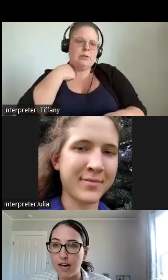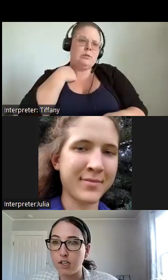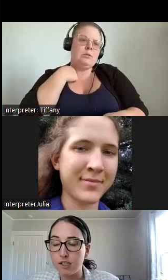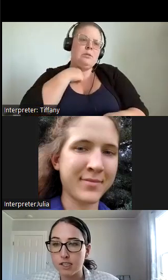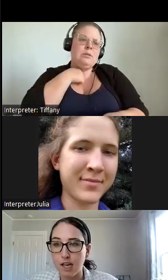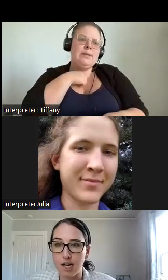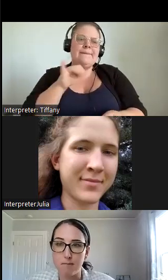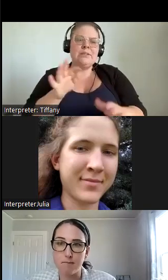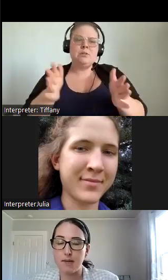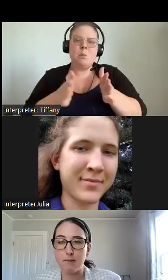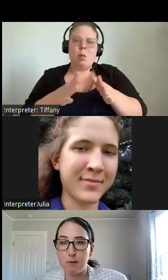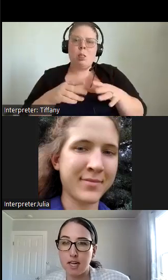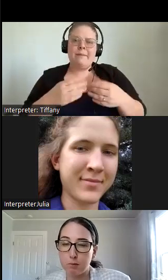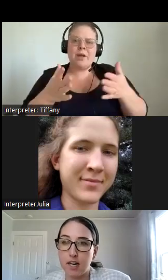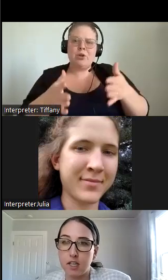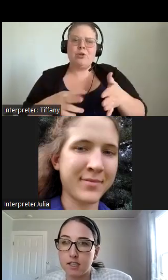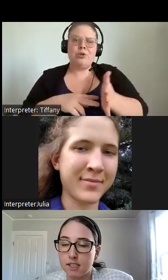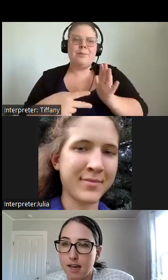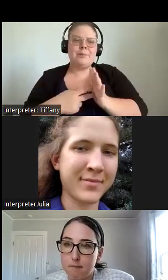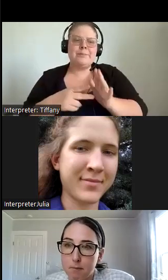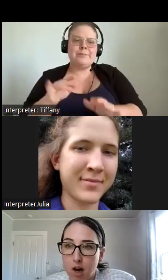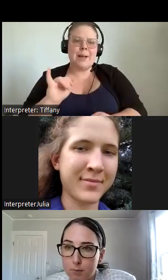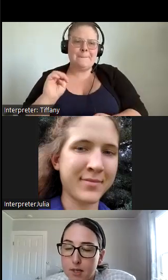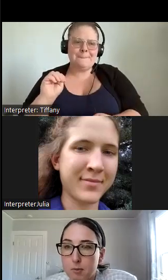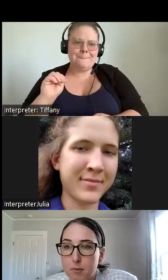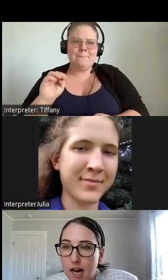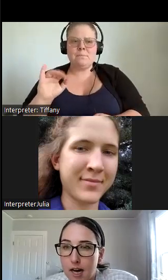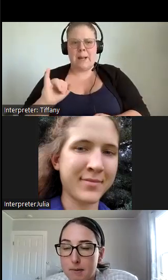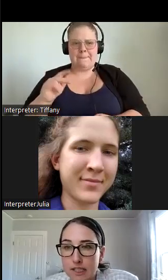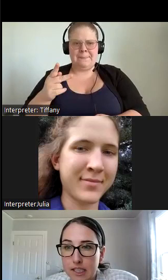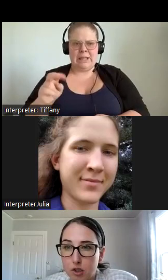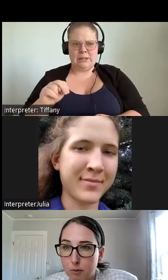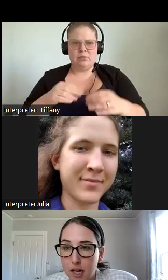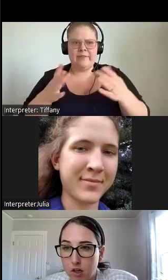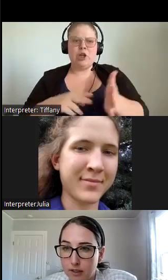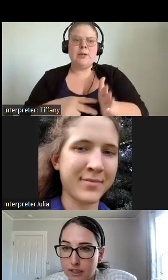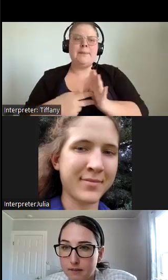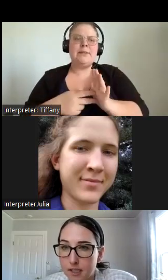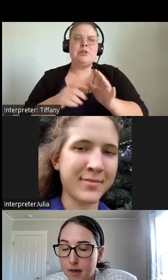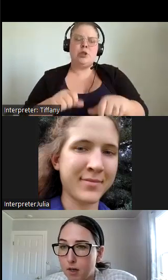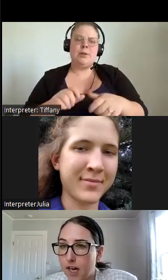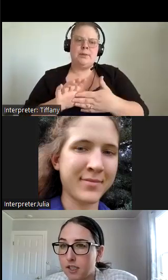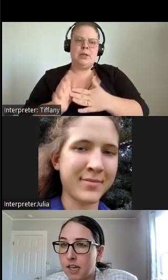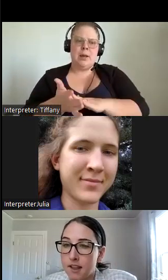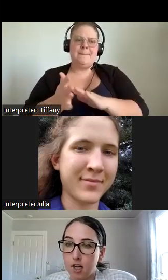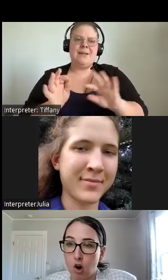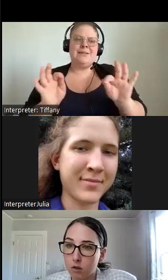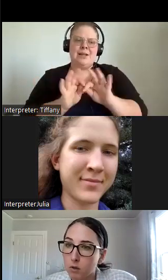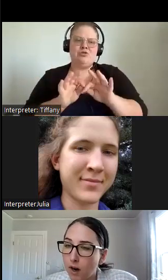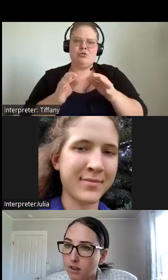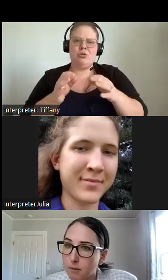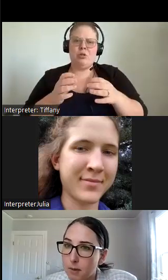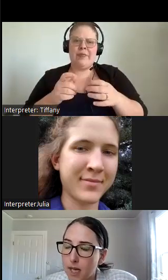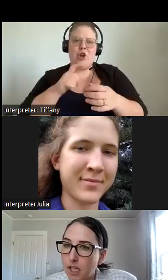smaller providers, maybe IPN providers that might be opting to become essential behavioral health safety net providers that